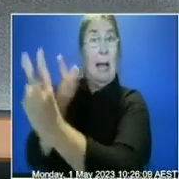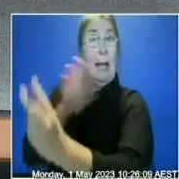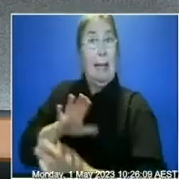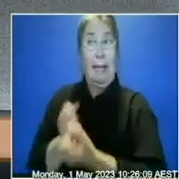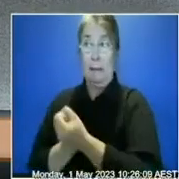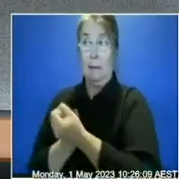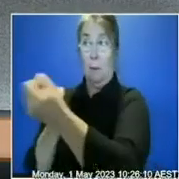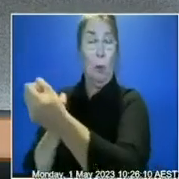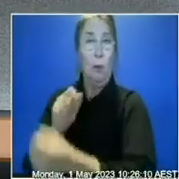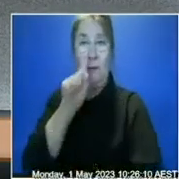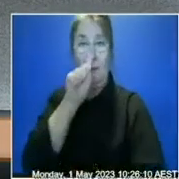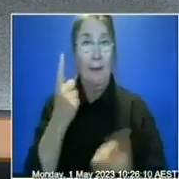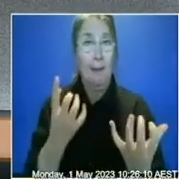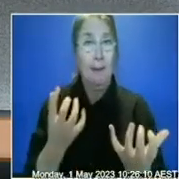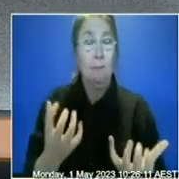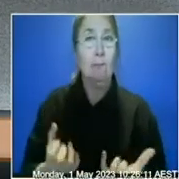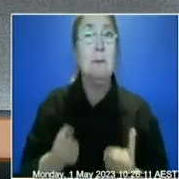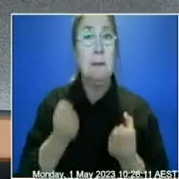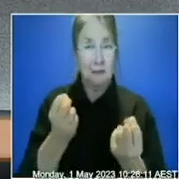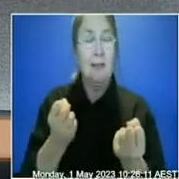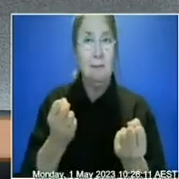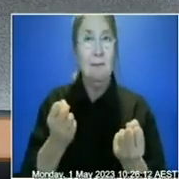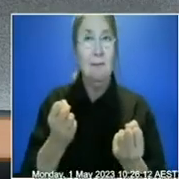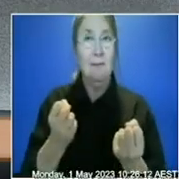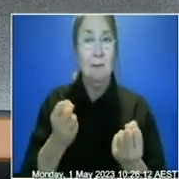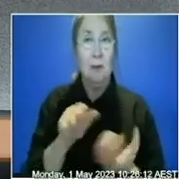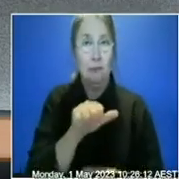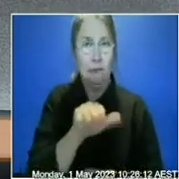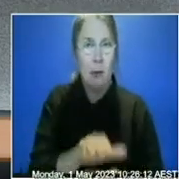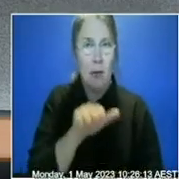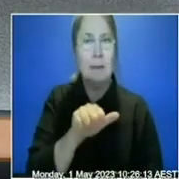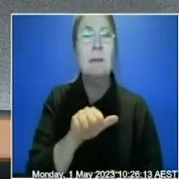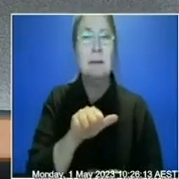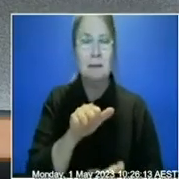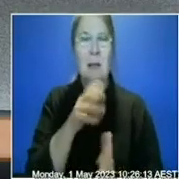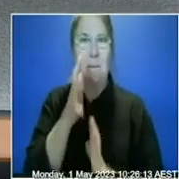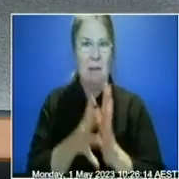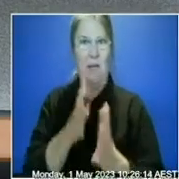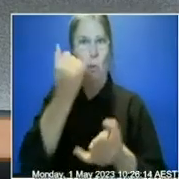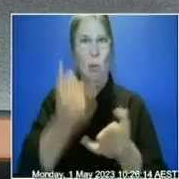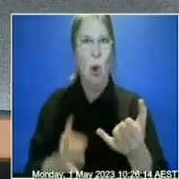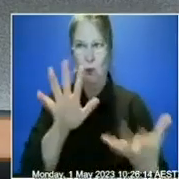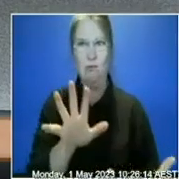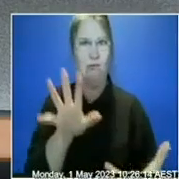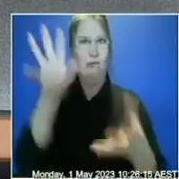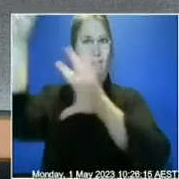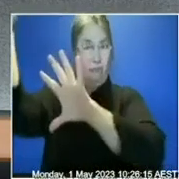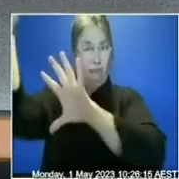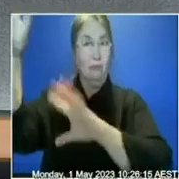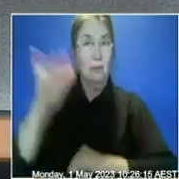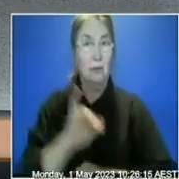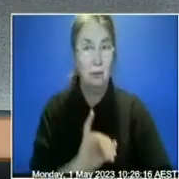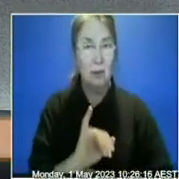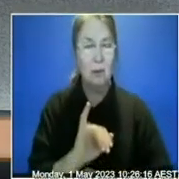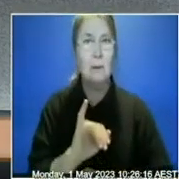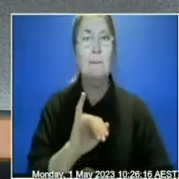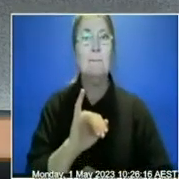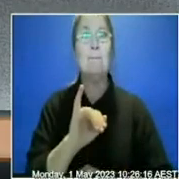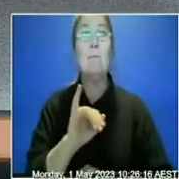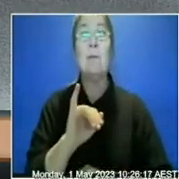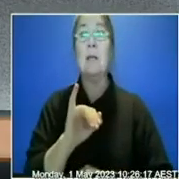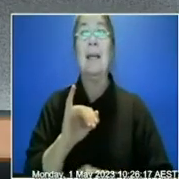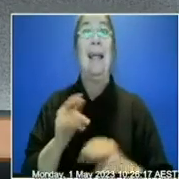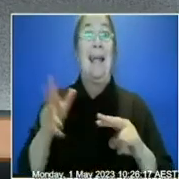catastrophic failure over a long period of time would have contributed significantly to the incidence of